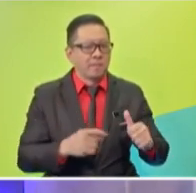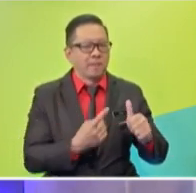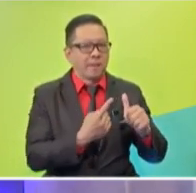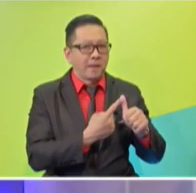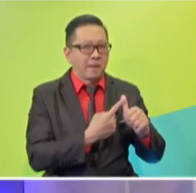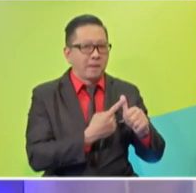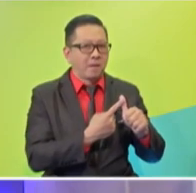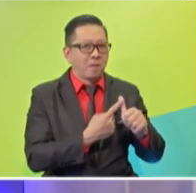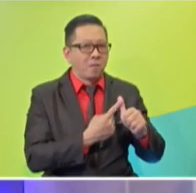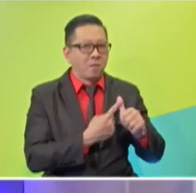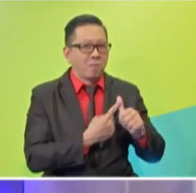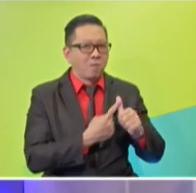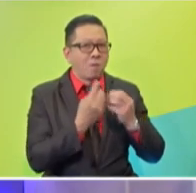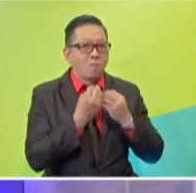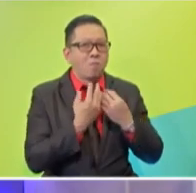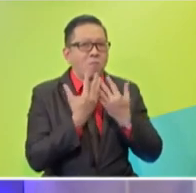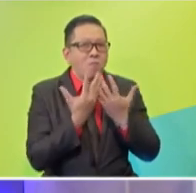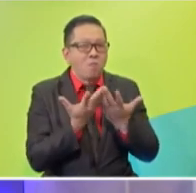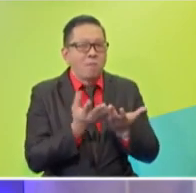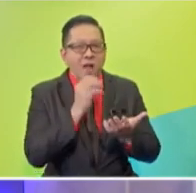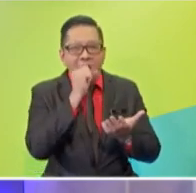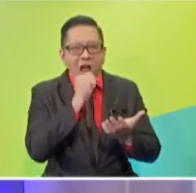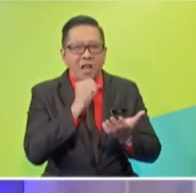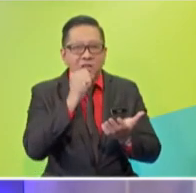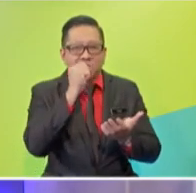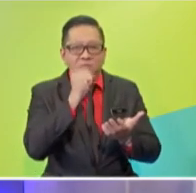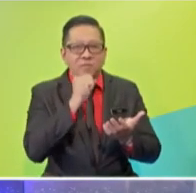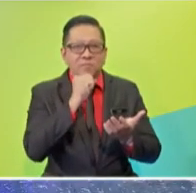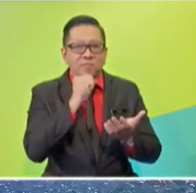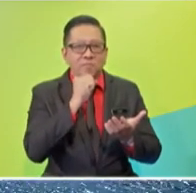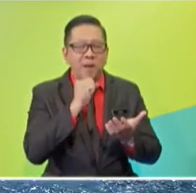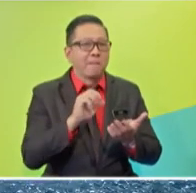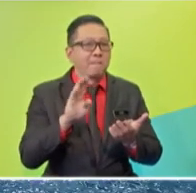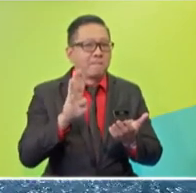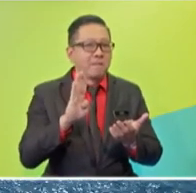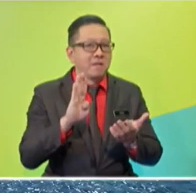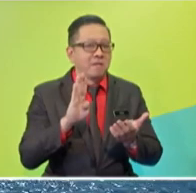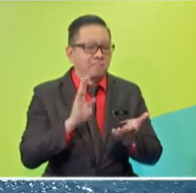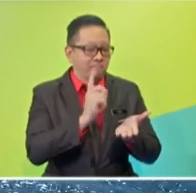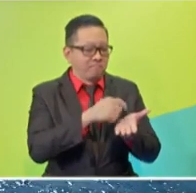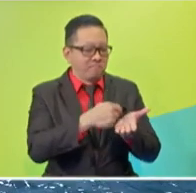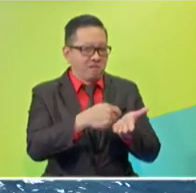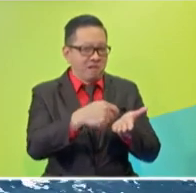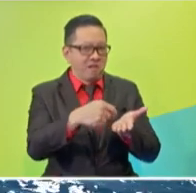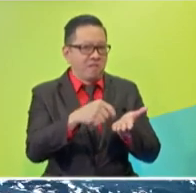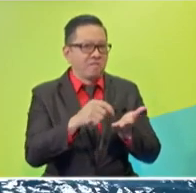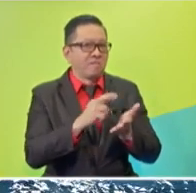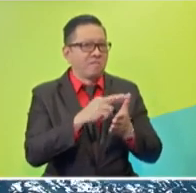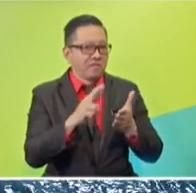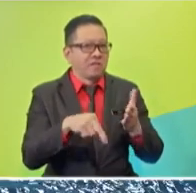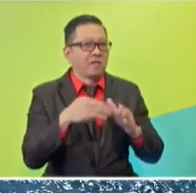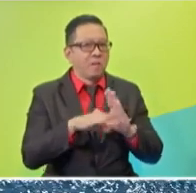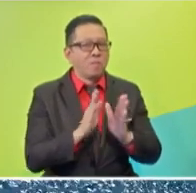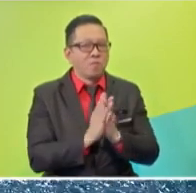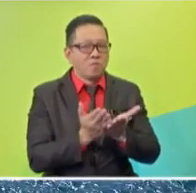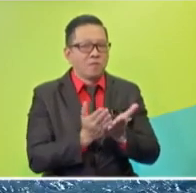the ice cream a little. What about B, Shafika? B, write the results in a book. All right, C, put